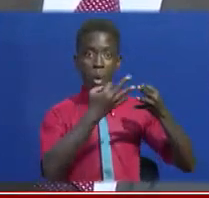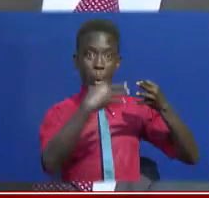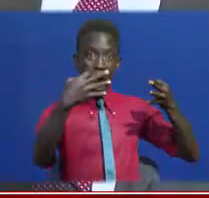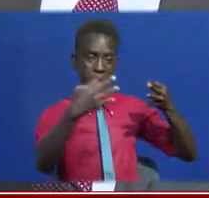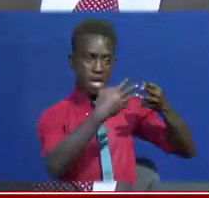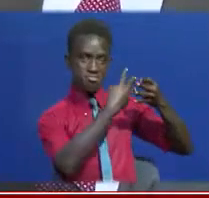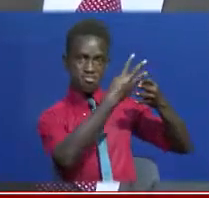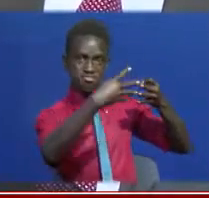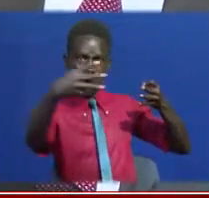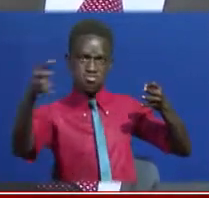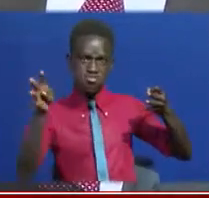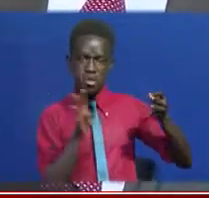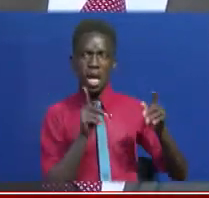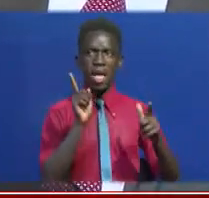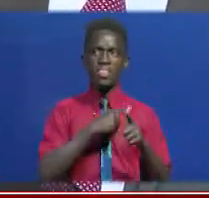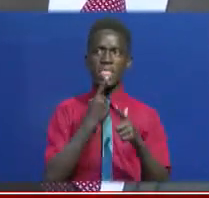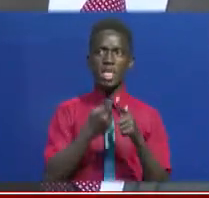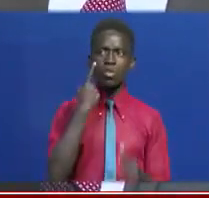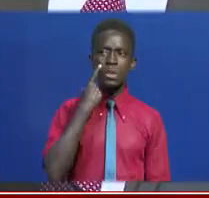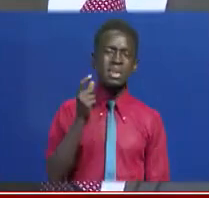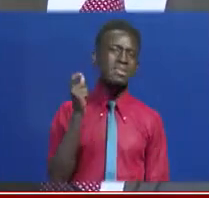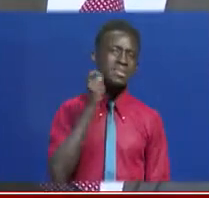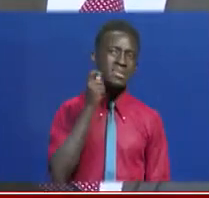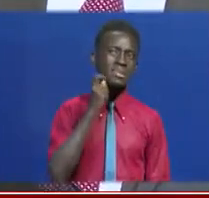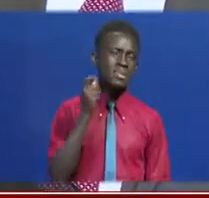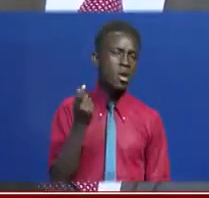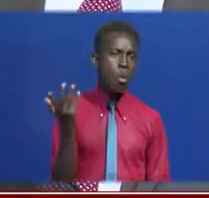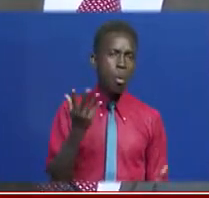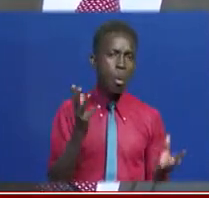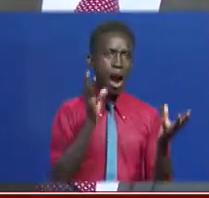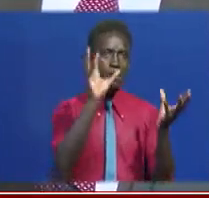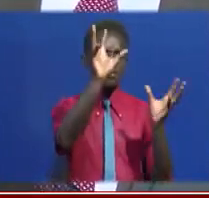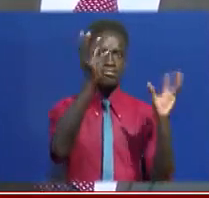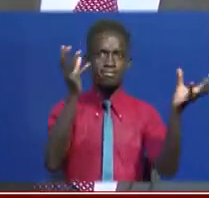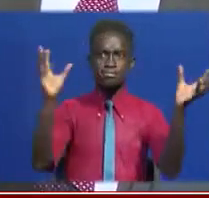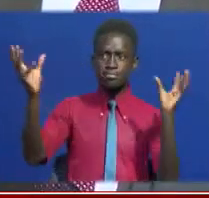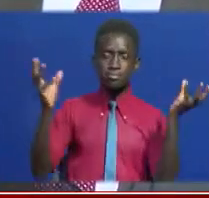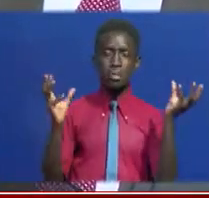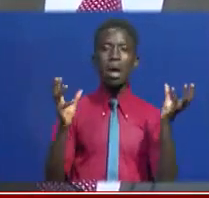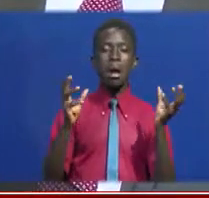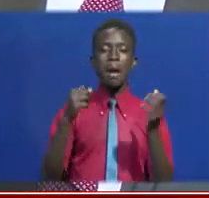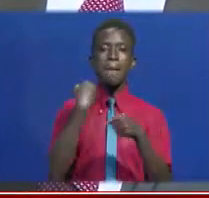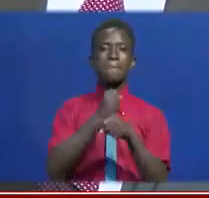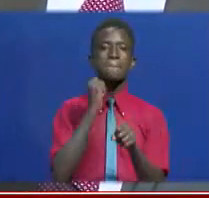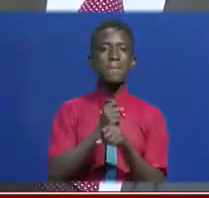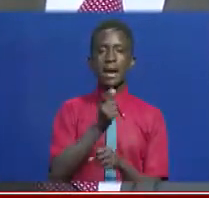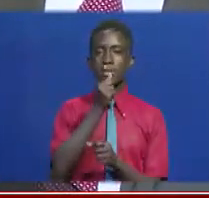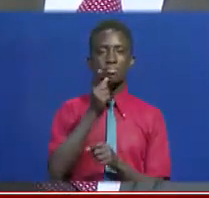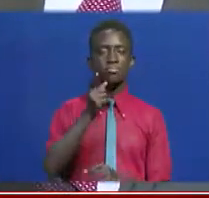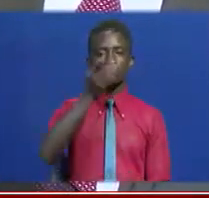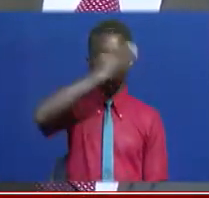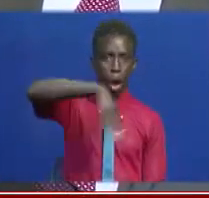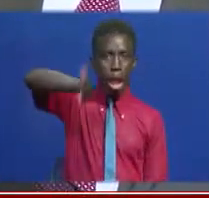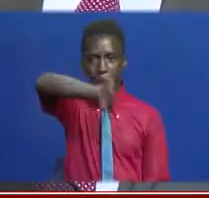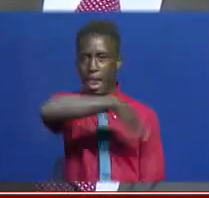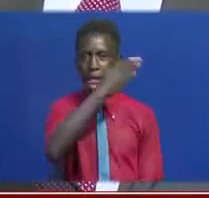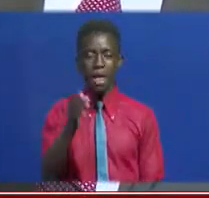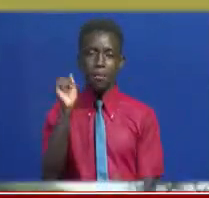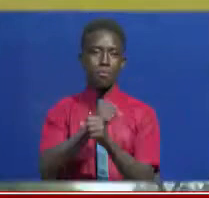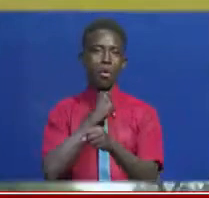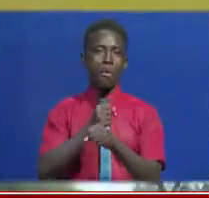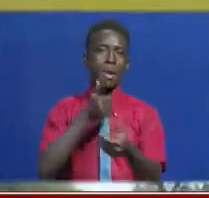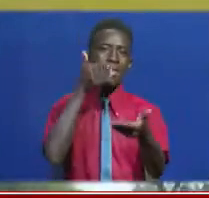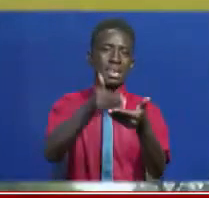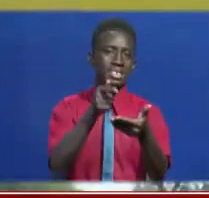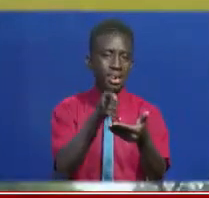zile beehives ama kunasema miatu ya nyuki ndovu wa karibi. Kwa hivyo ni mambo fulani ambayo tunashughulikia kuweza kuwasaidia